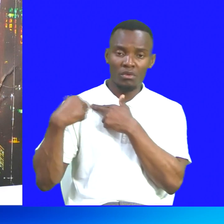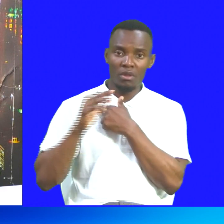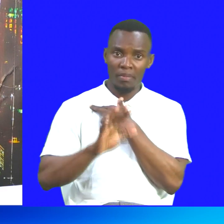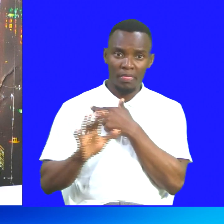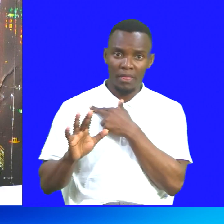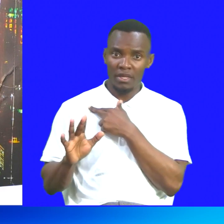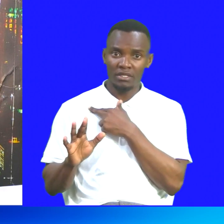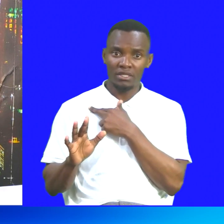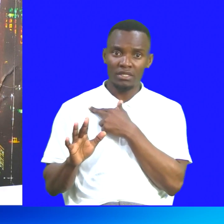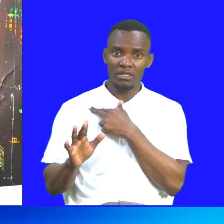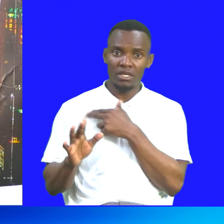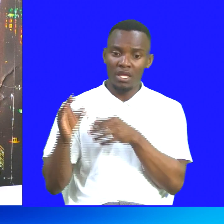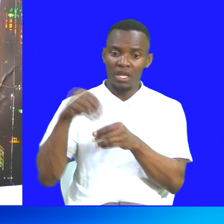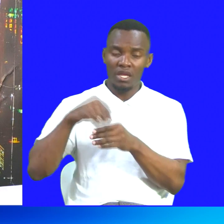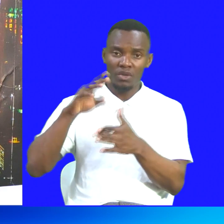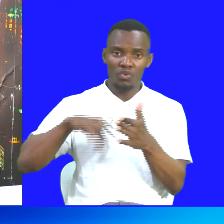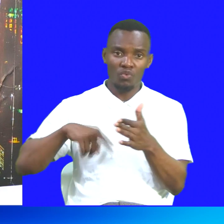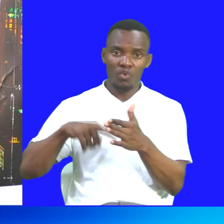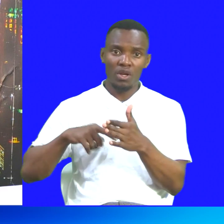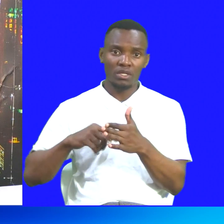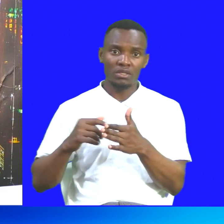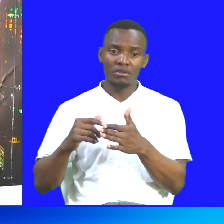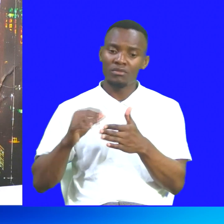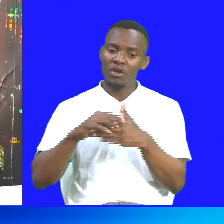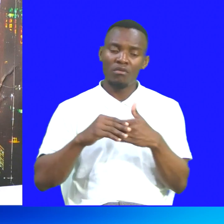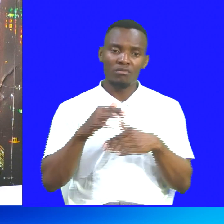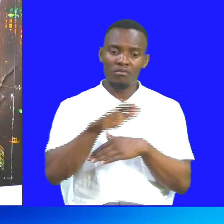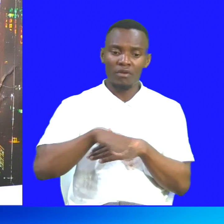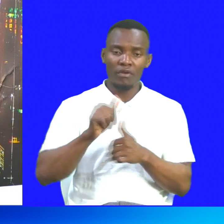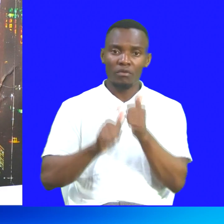in unconducive environments.